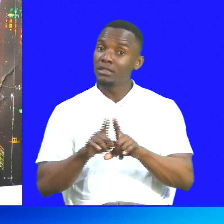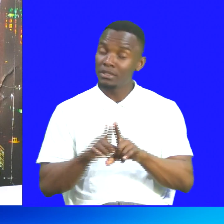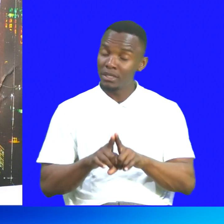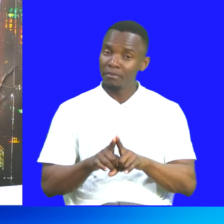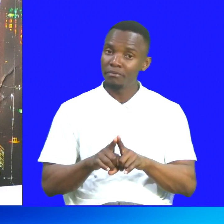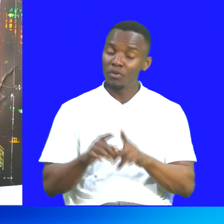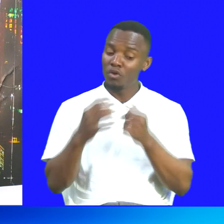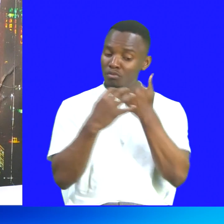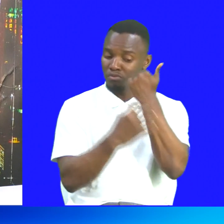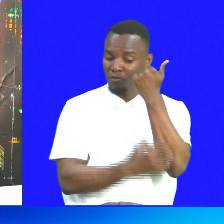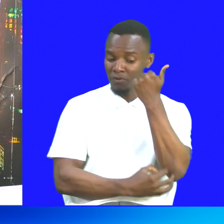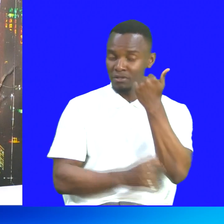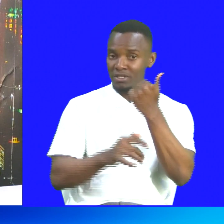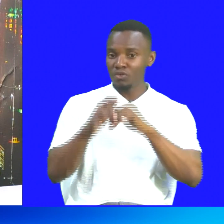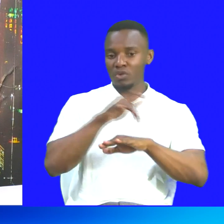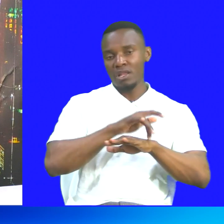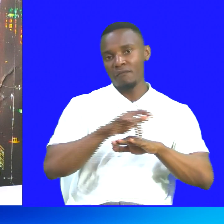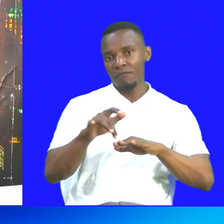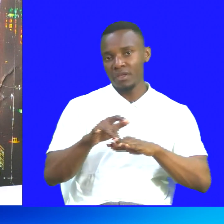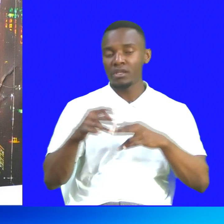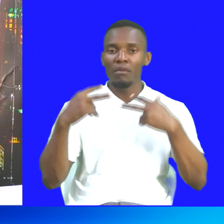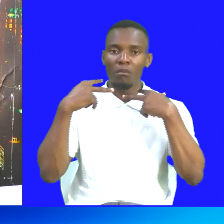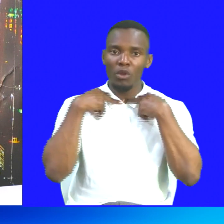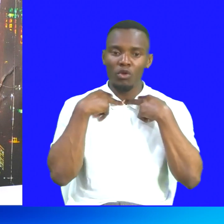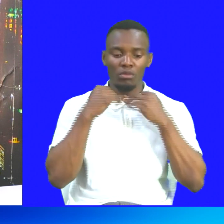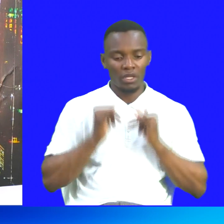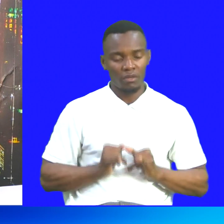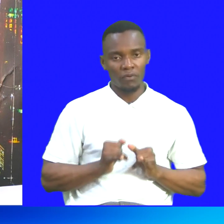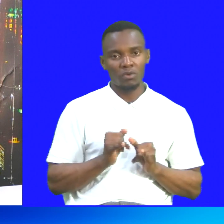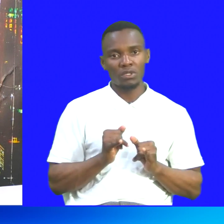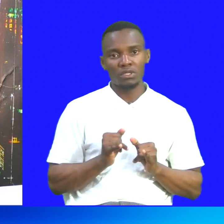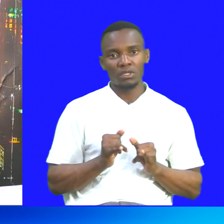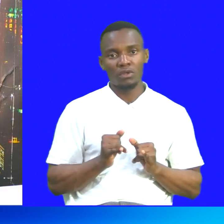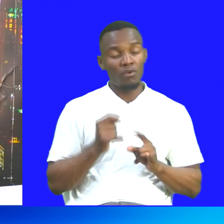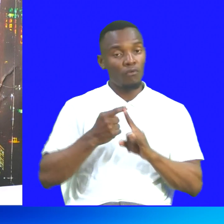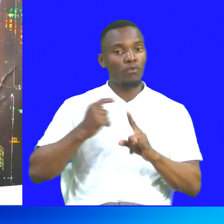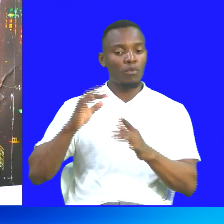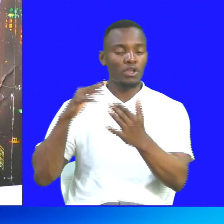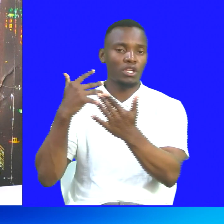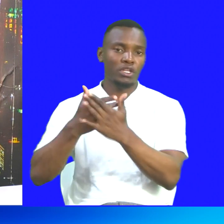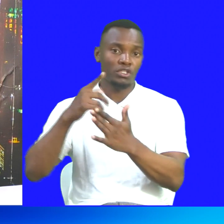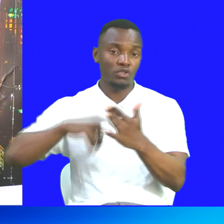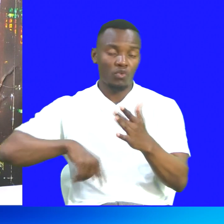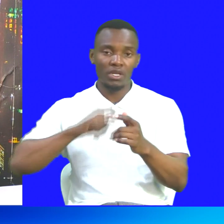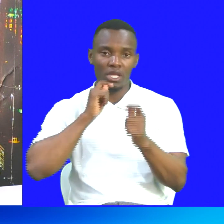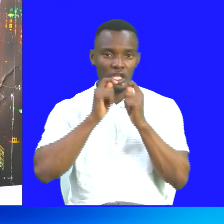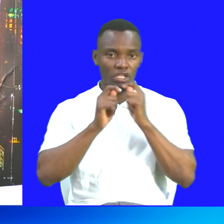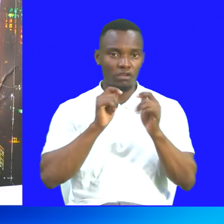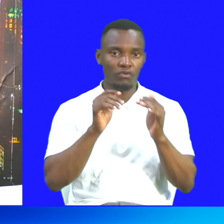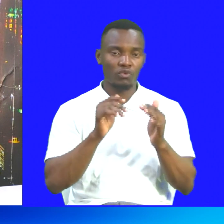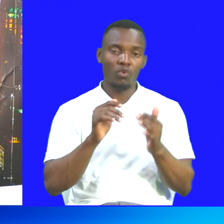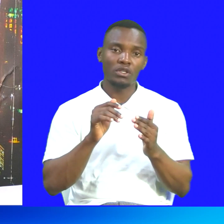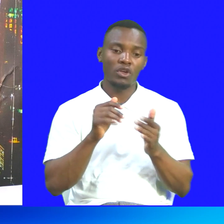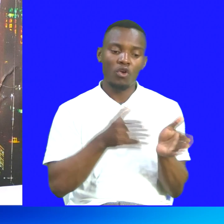hinder the individual, no matter how qualified they are, from reaching the interview grounds and